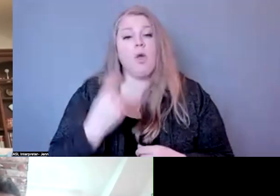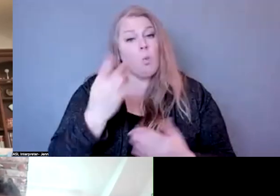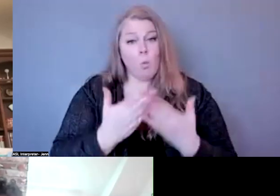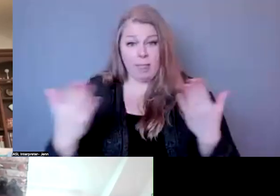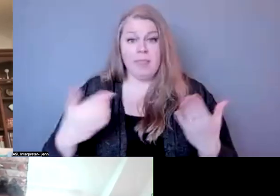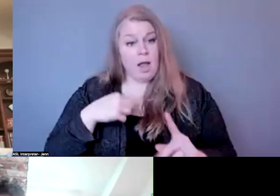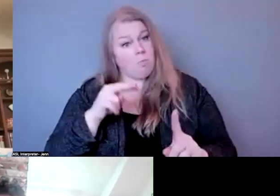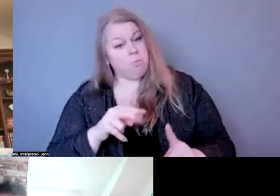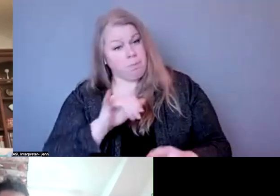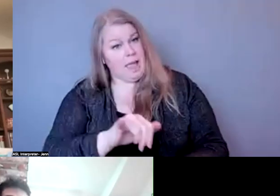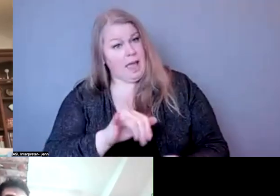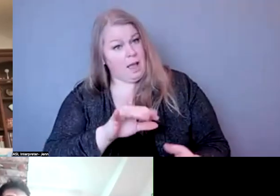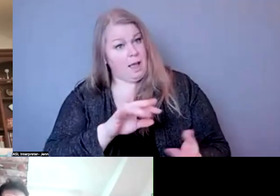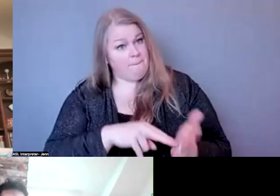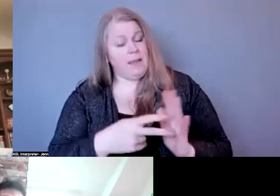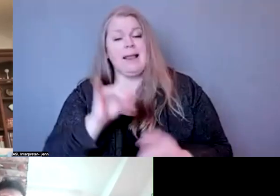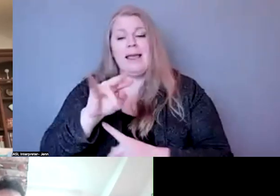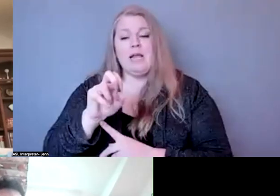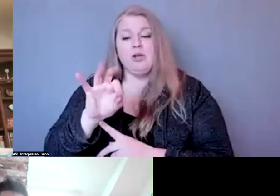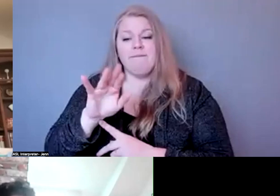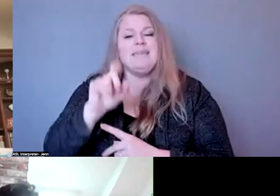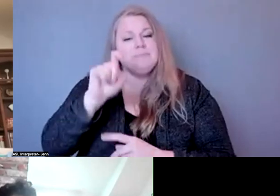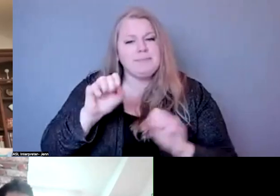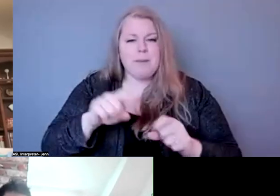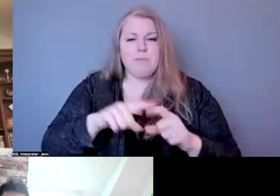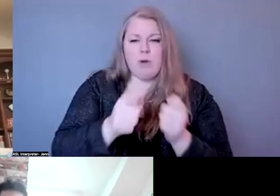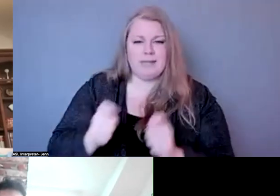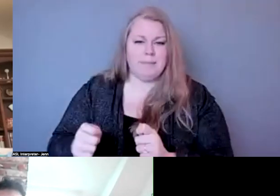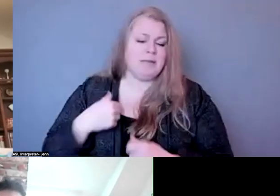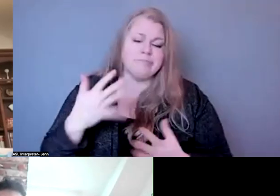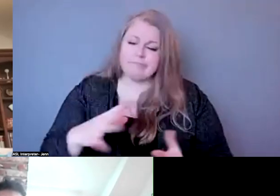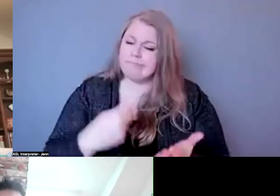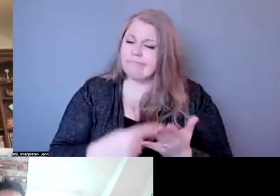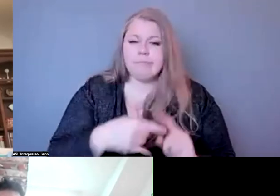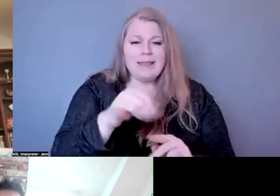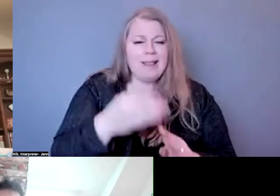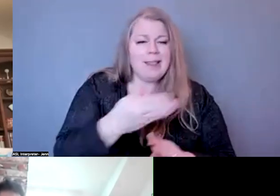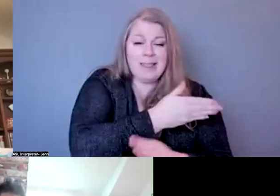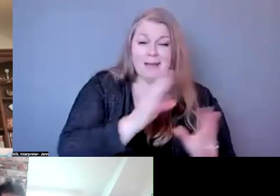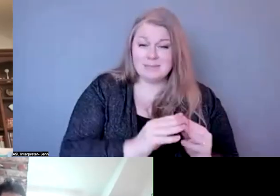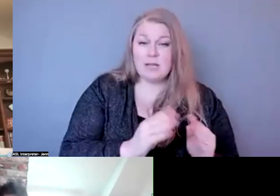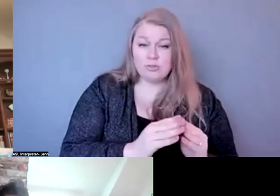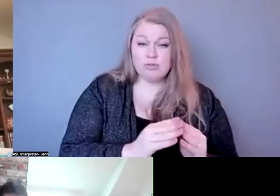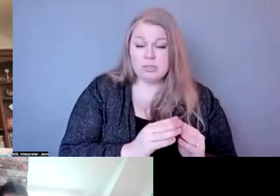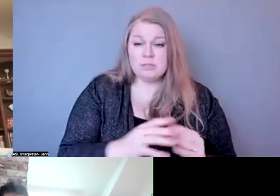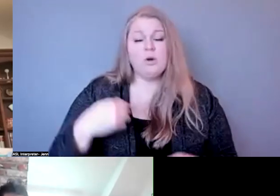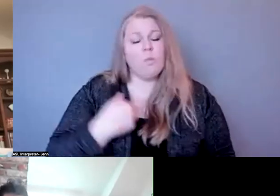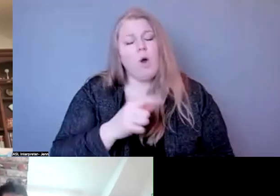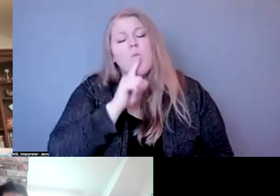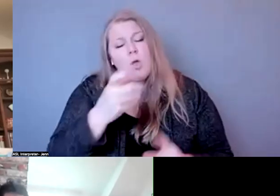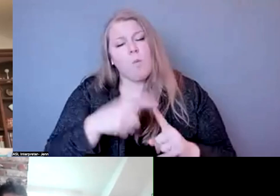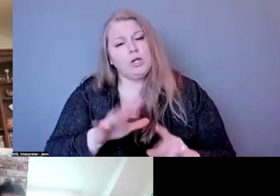is that interfaces must be more customizable. We heard that in the last session, that we really want to push